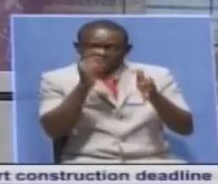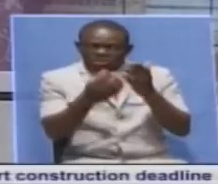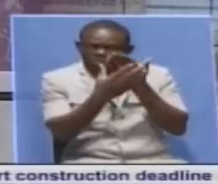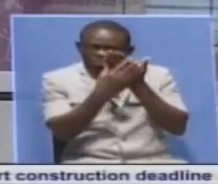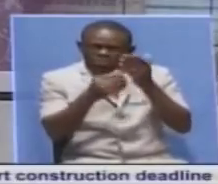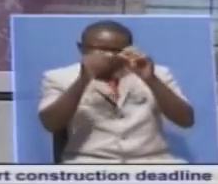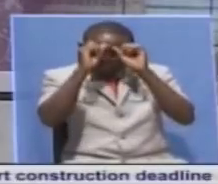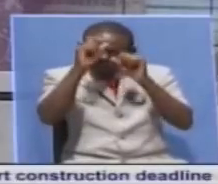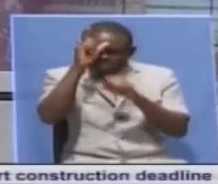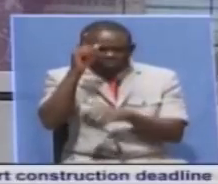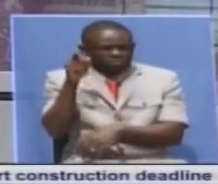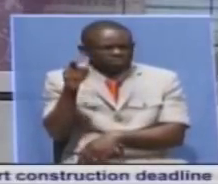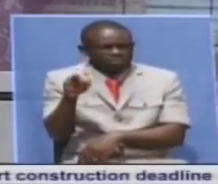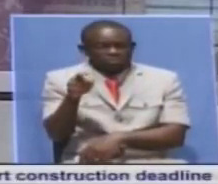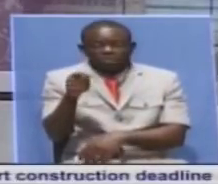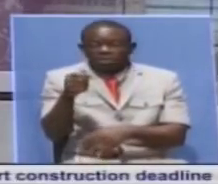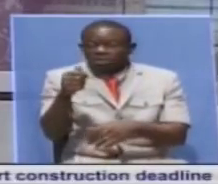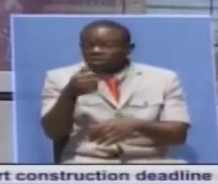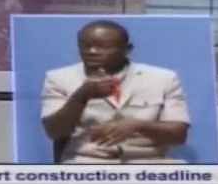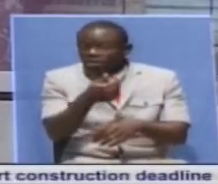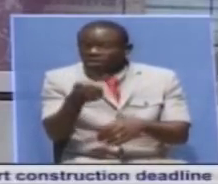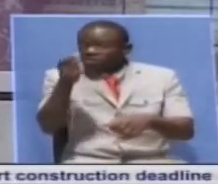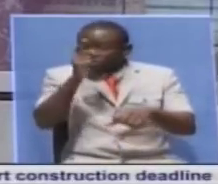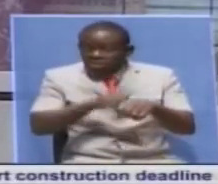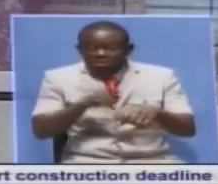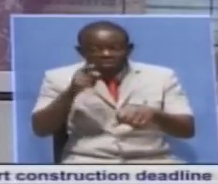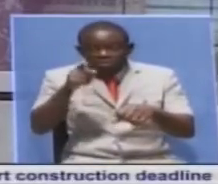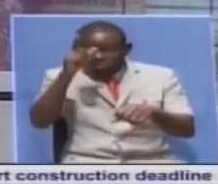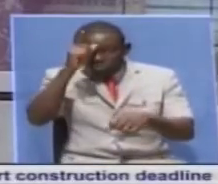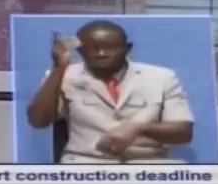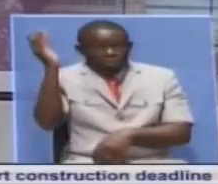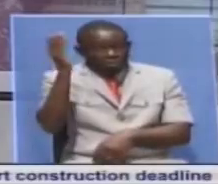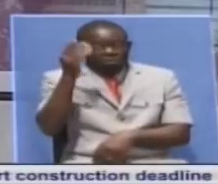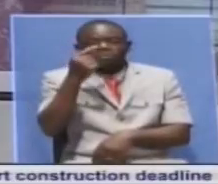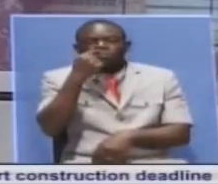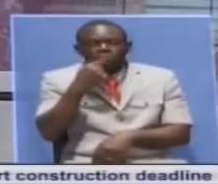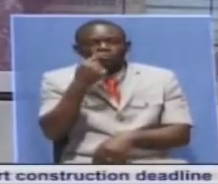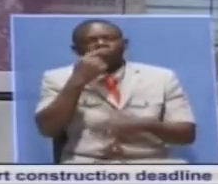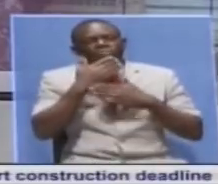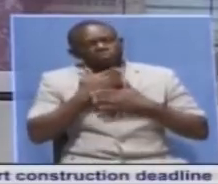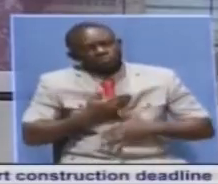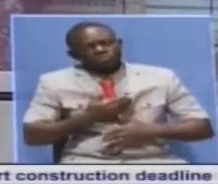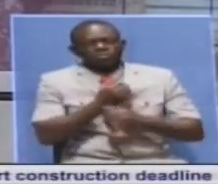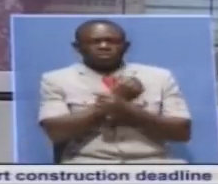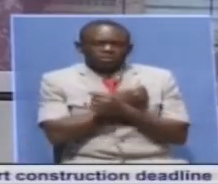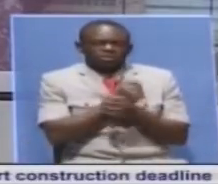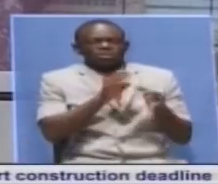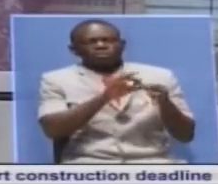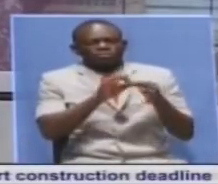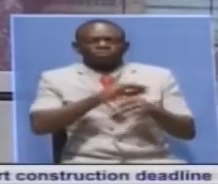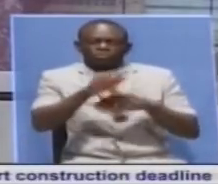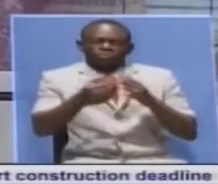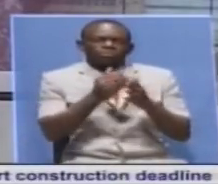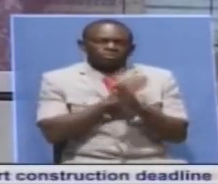Lungu, who has taken chance at every fora to preach peace, love and unity to all Zambians. The Vision